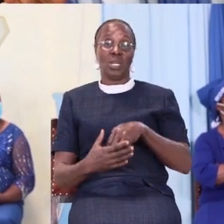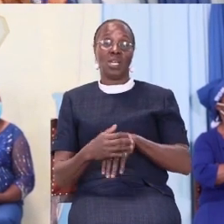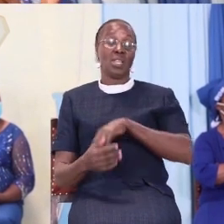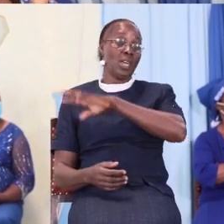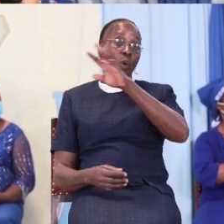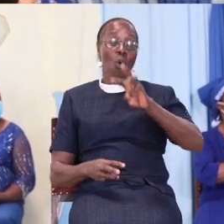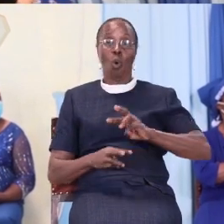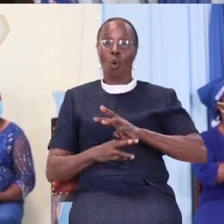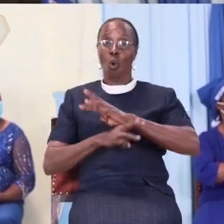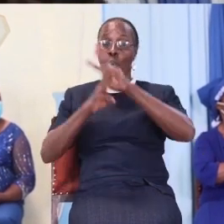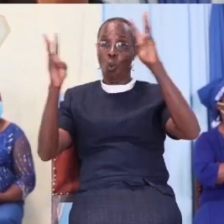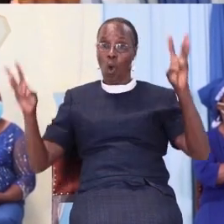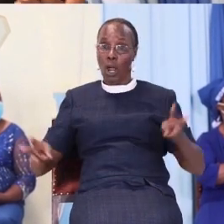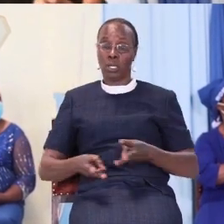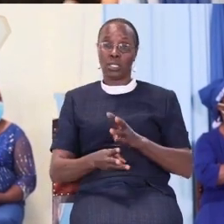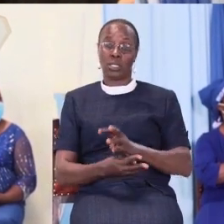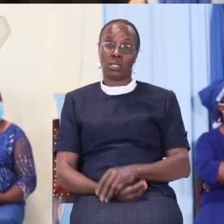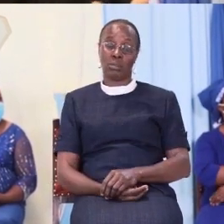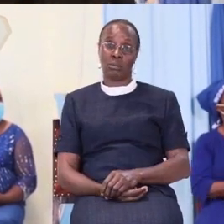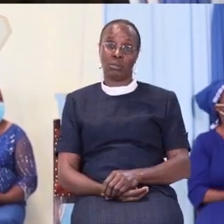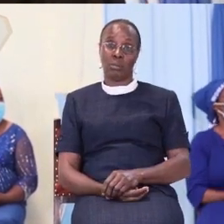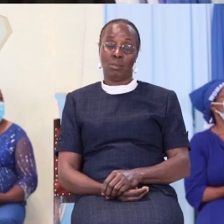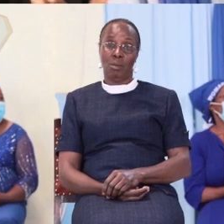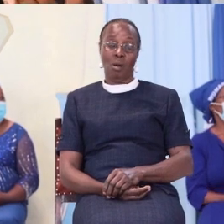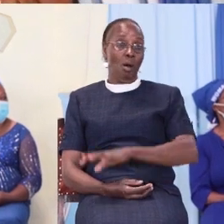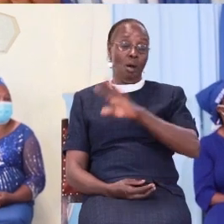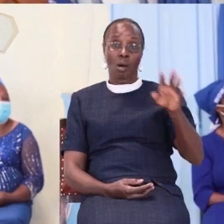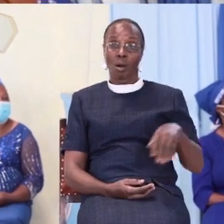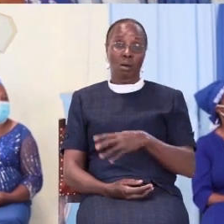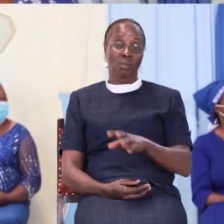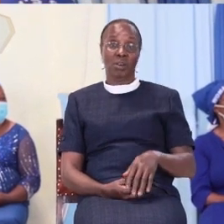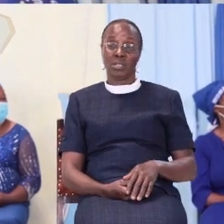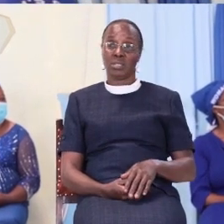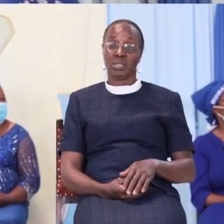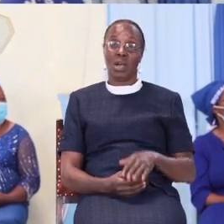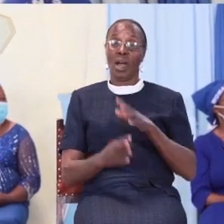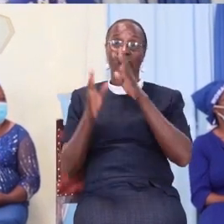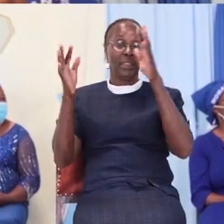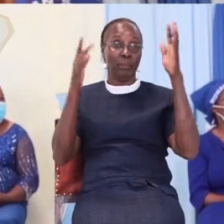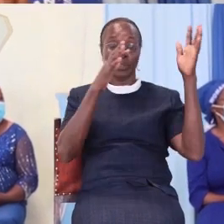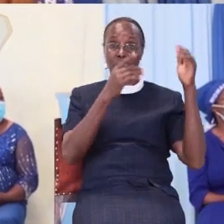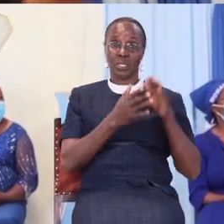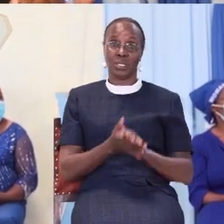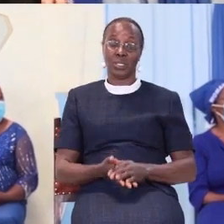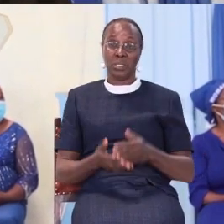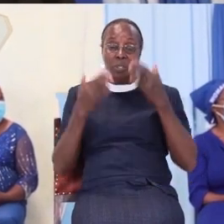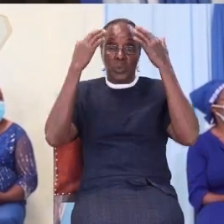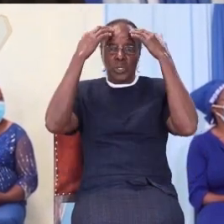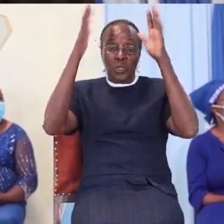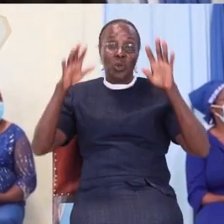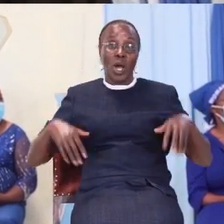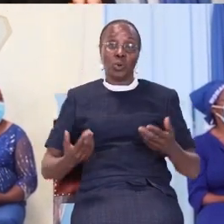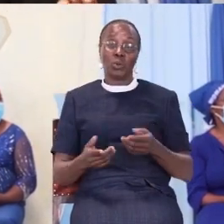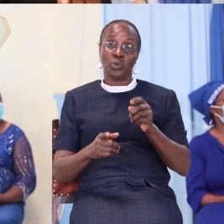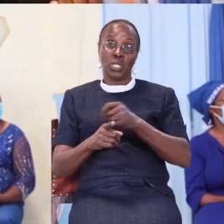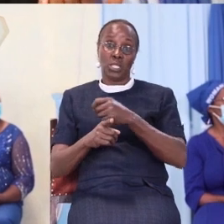bush. We don't know how to go about it. You may be going through a financial